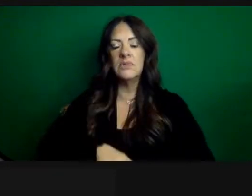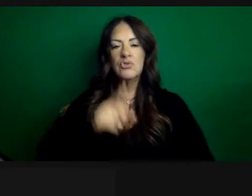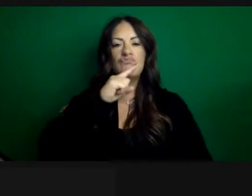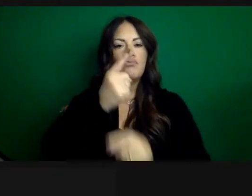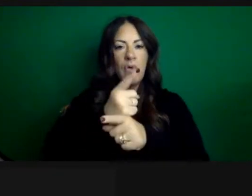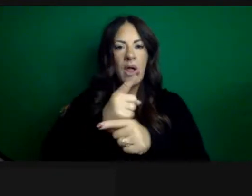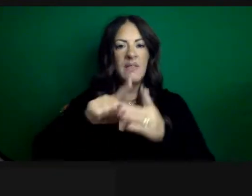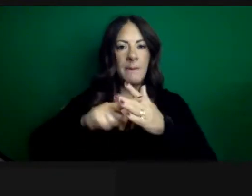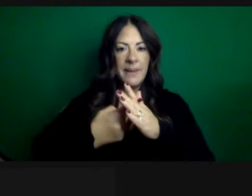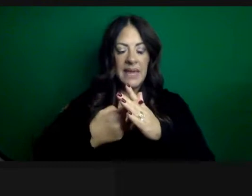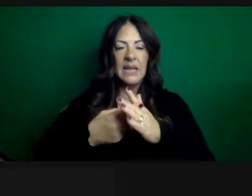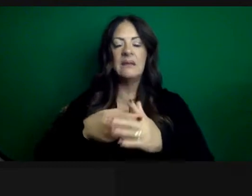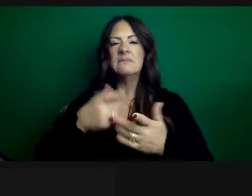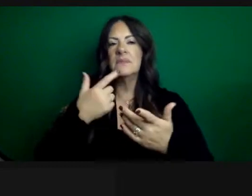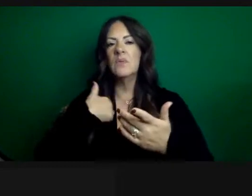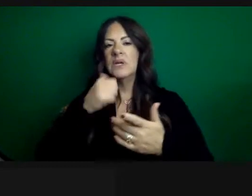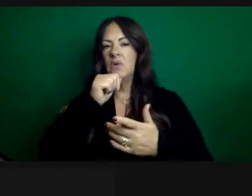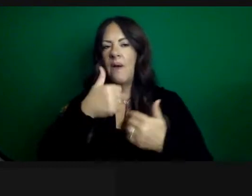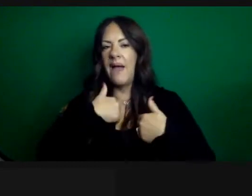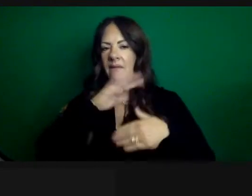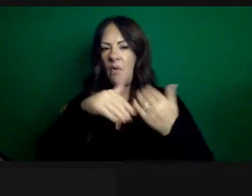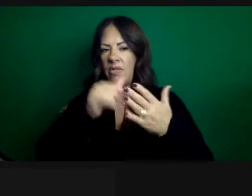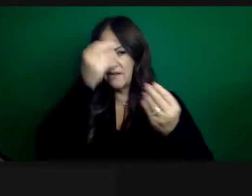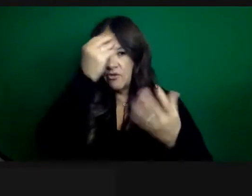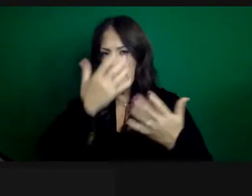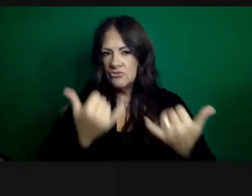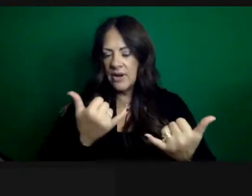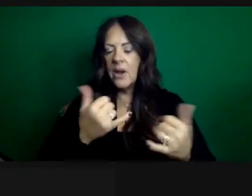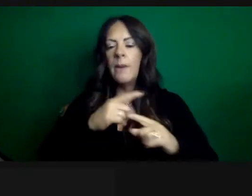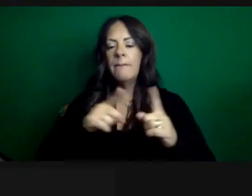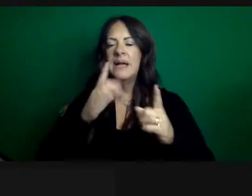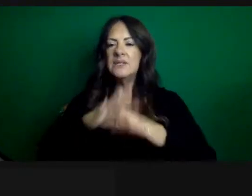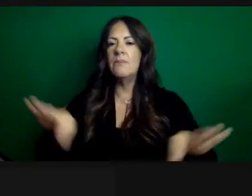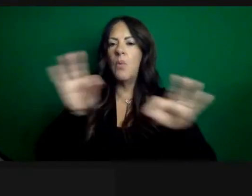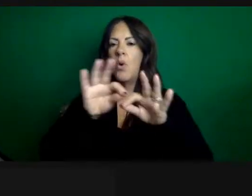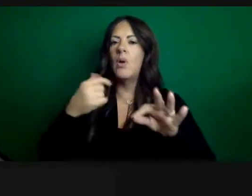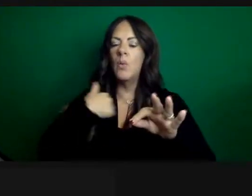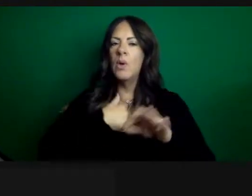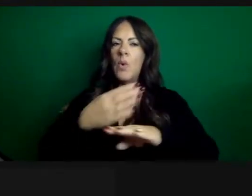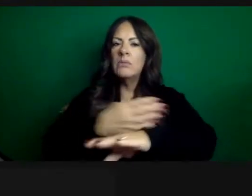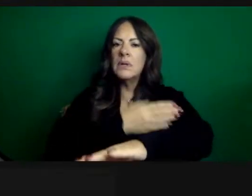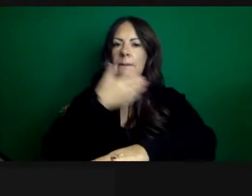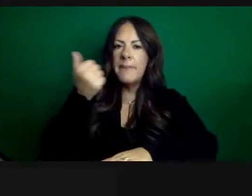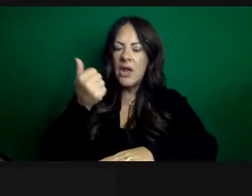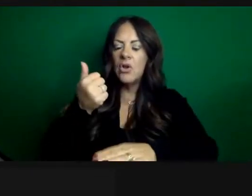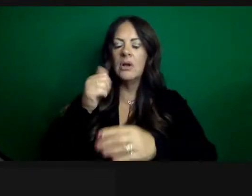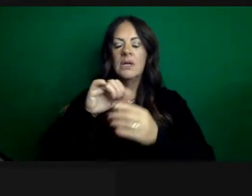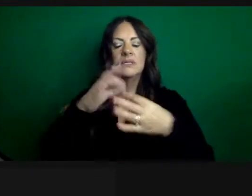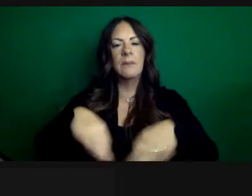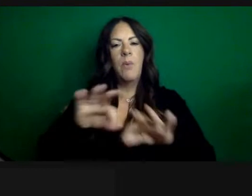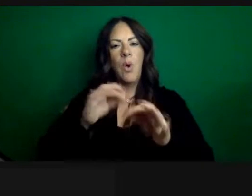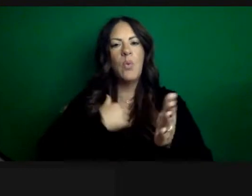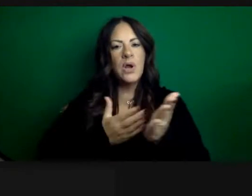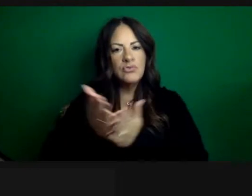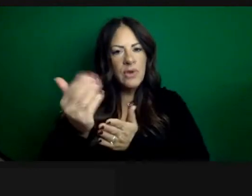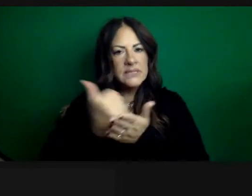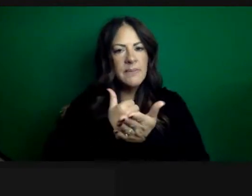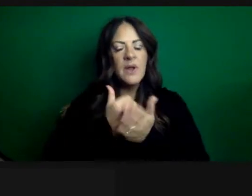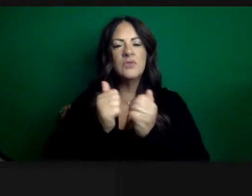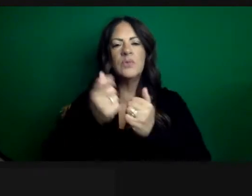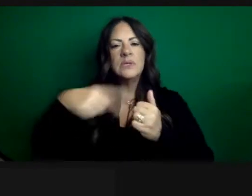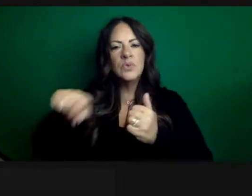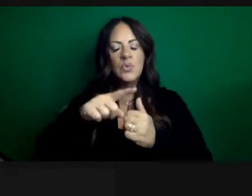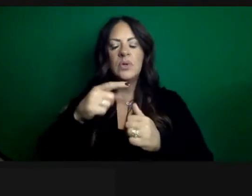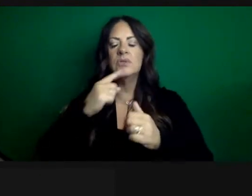the beginning. It will continue to get better. That transparency is important. It's helpful to us to make sure we pinpoint our